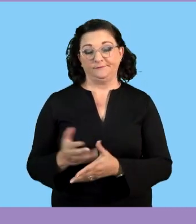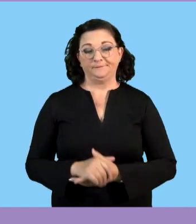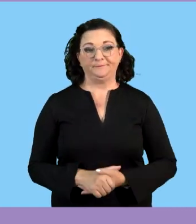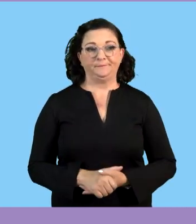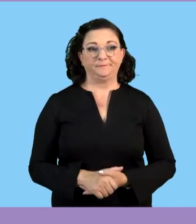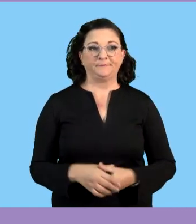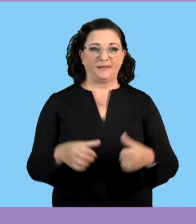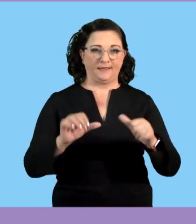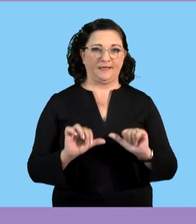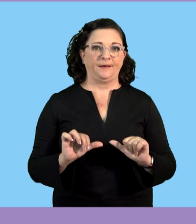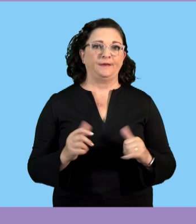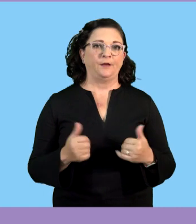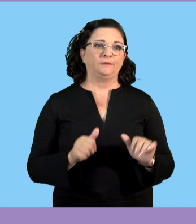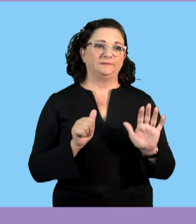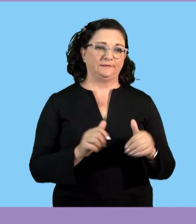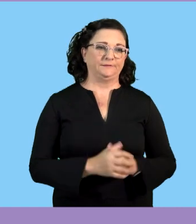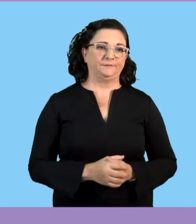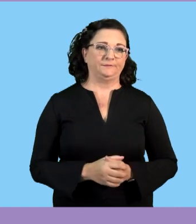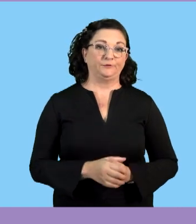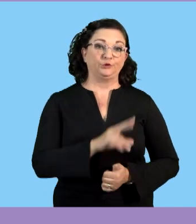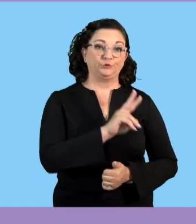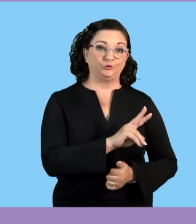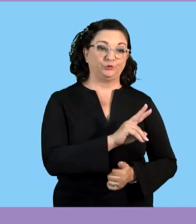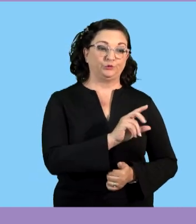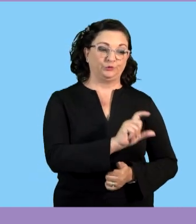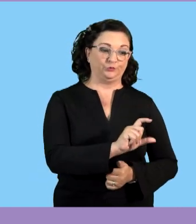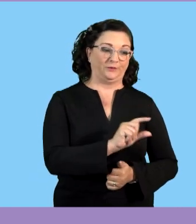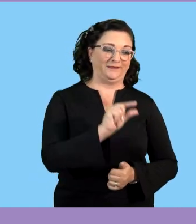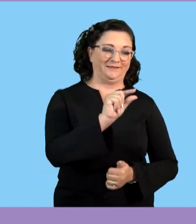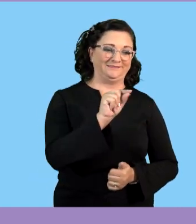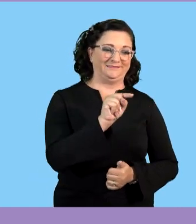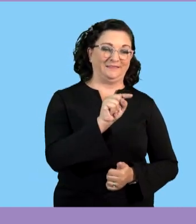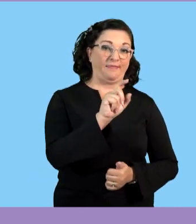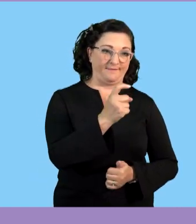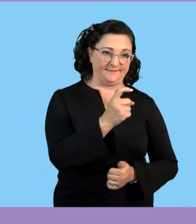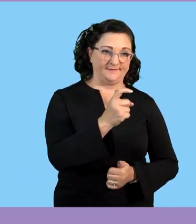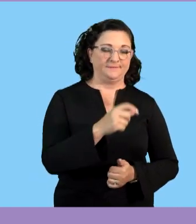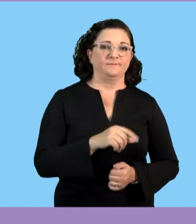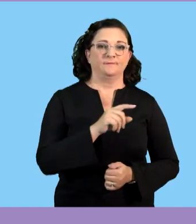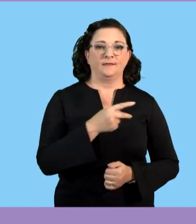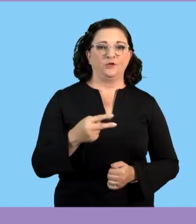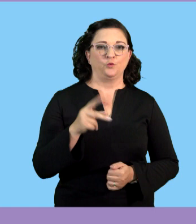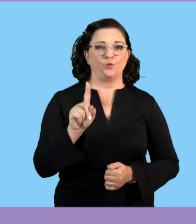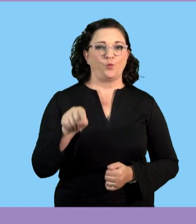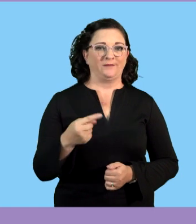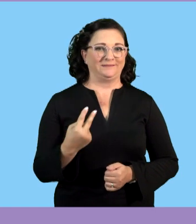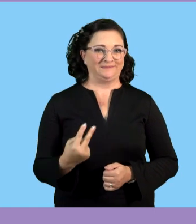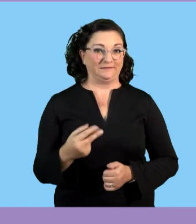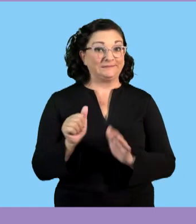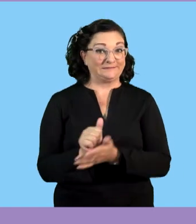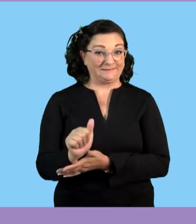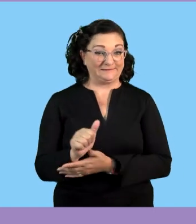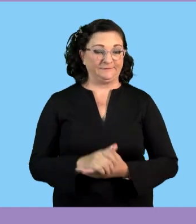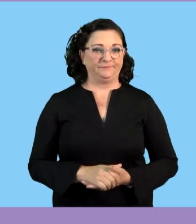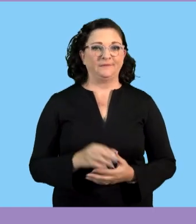our answer. Let's move on to number 6. We have 2 exponent x, and this is equals to